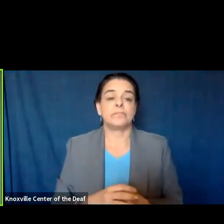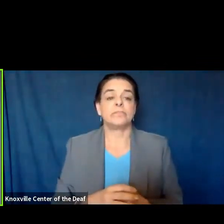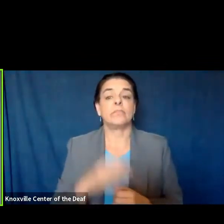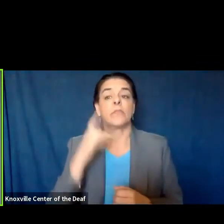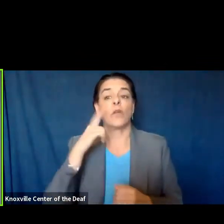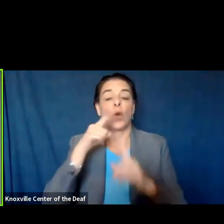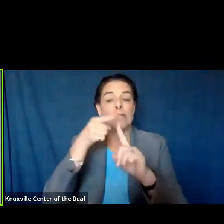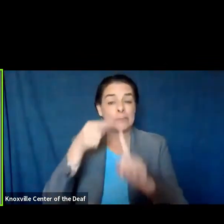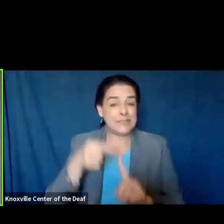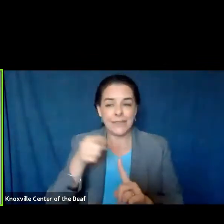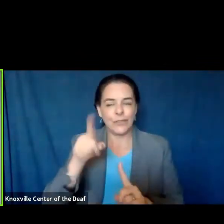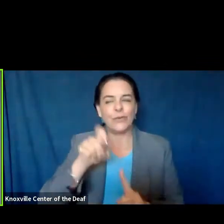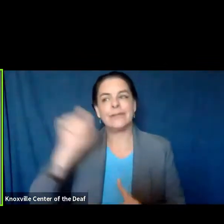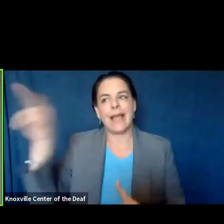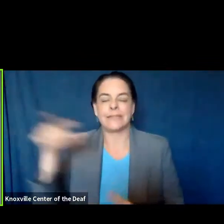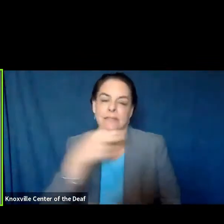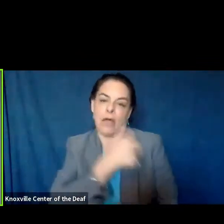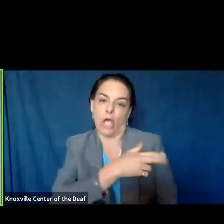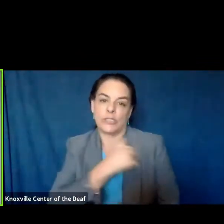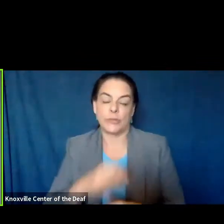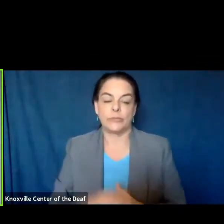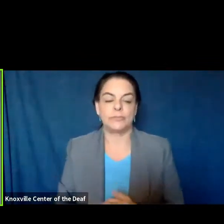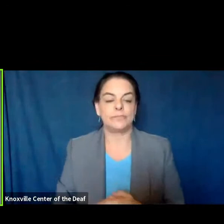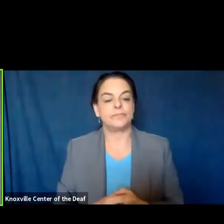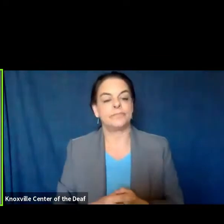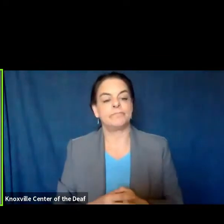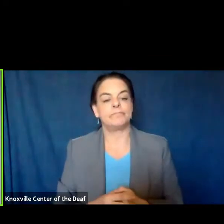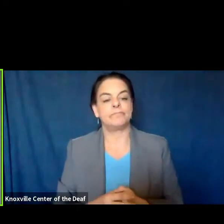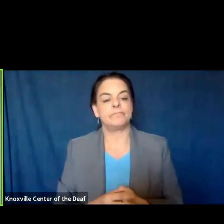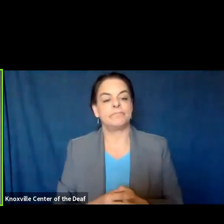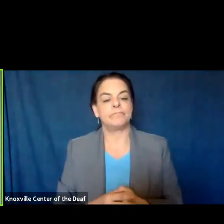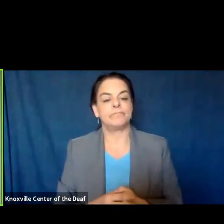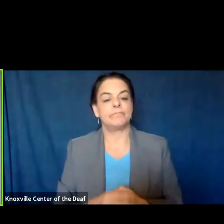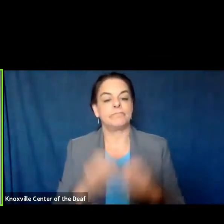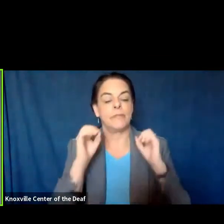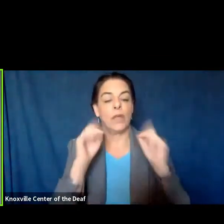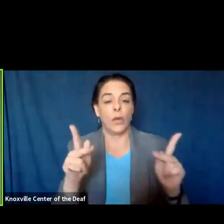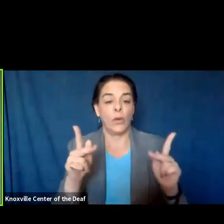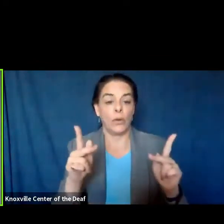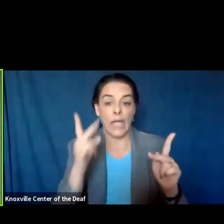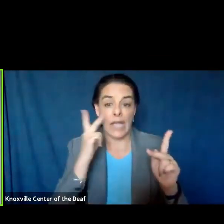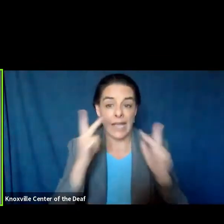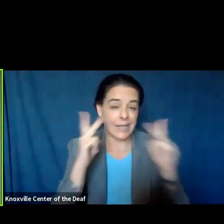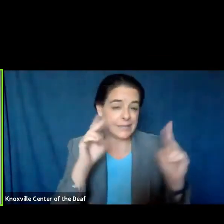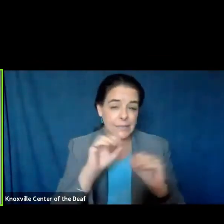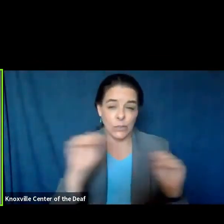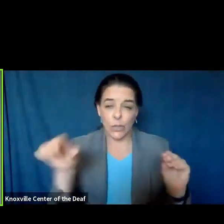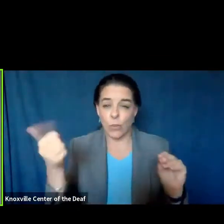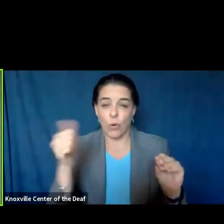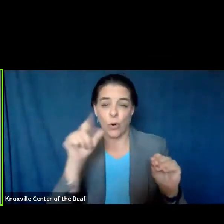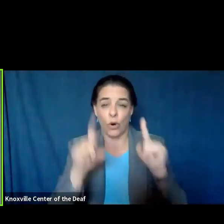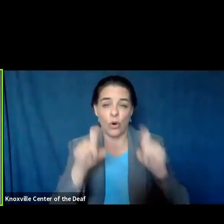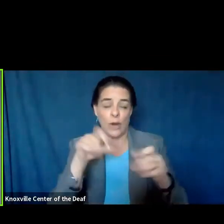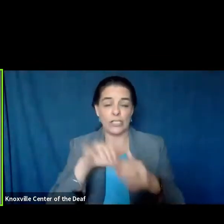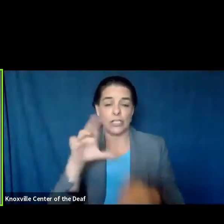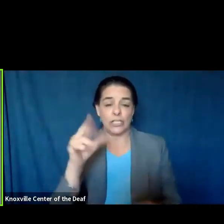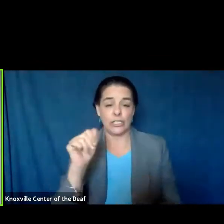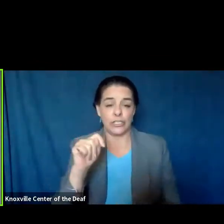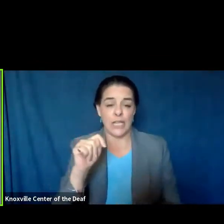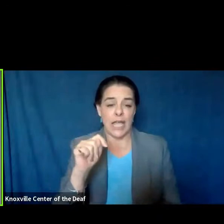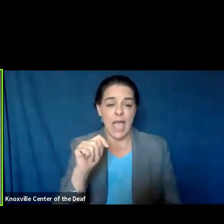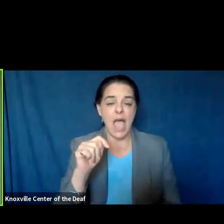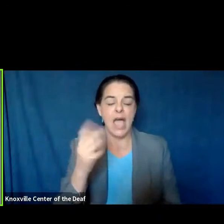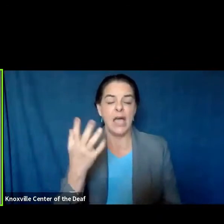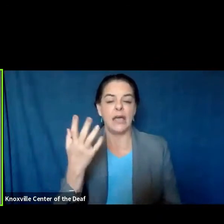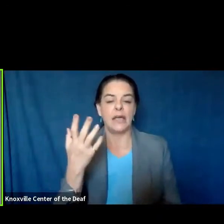would refer you to them to get the details on that. All right, I'm not seeing any other questions in the chat feature, and since we're creeping up